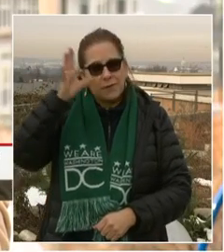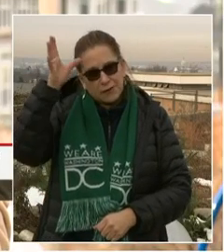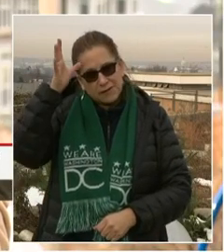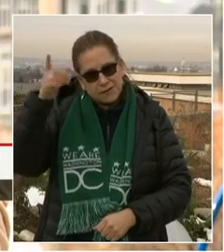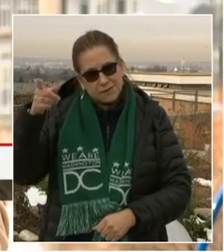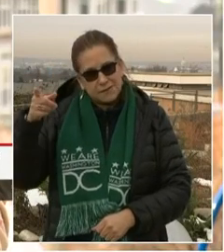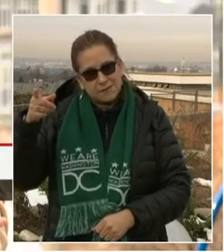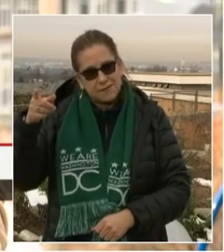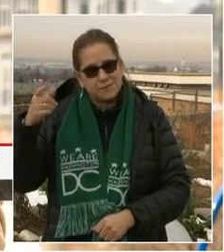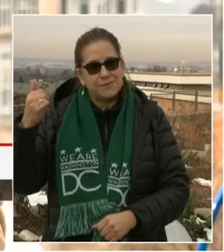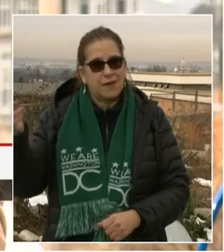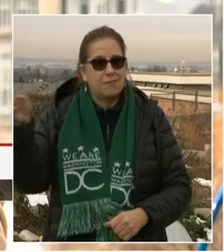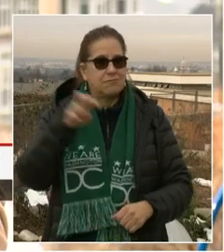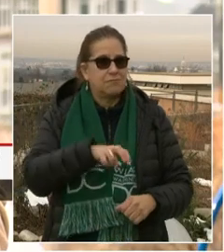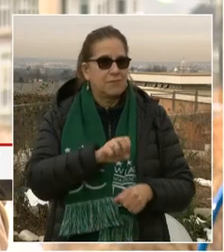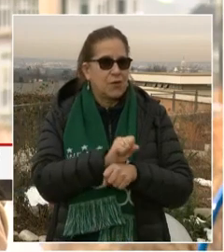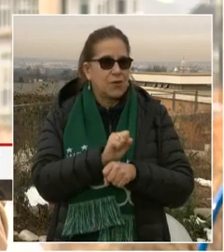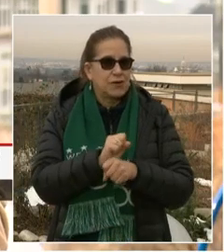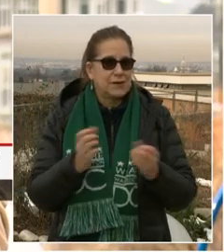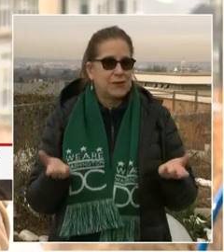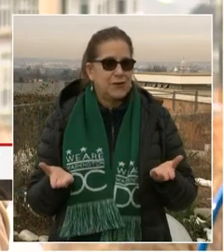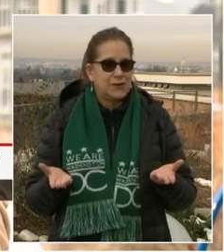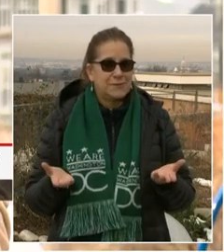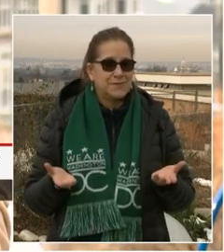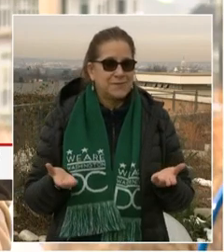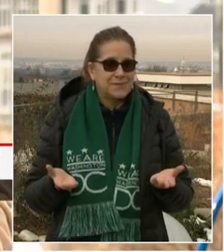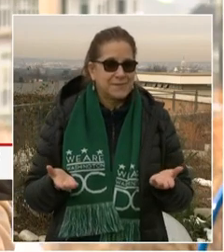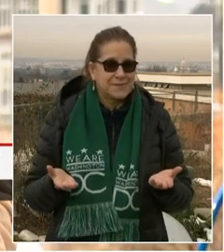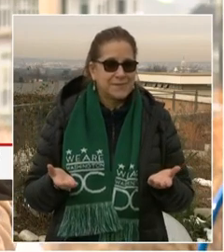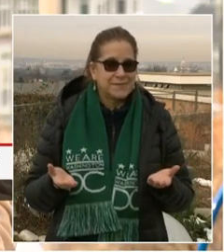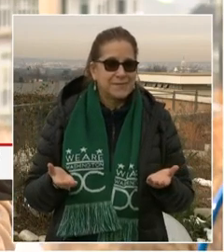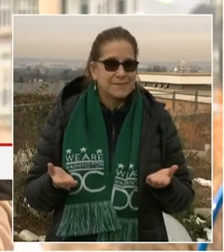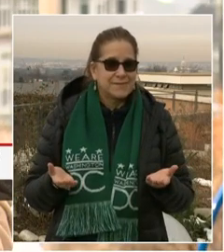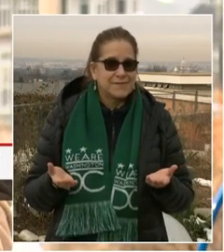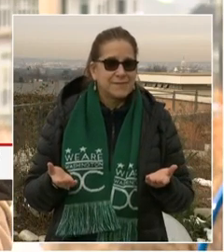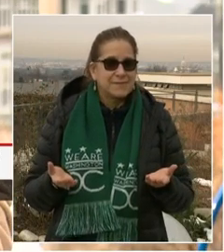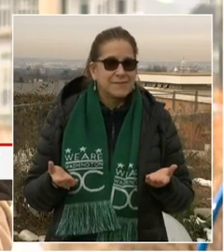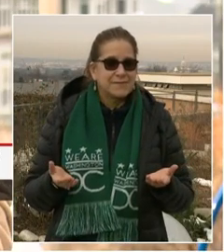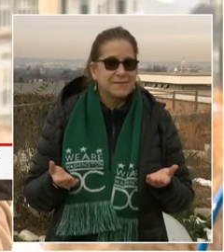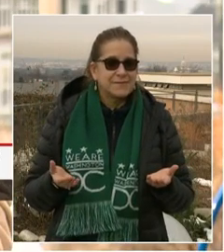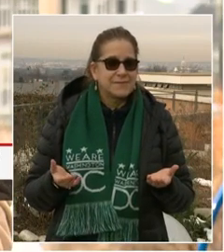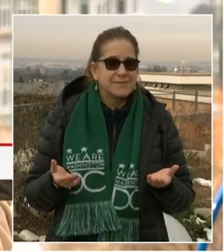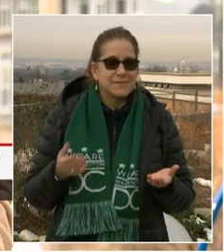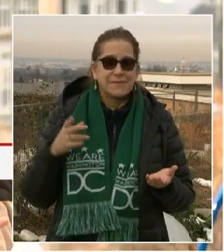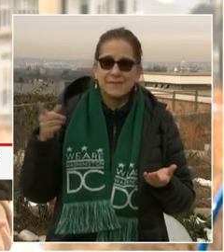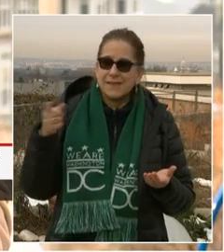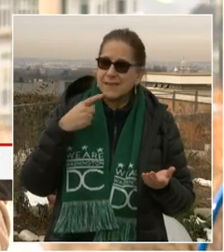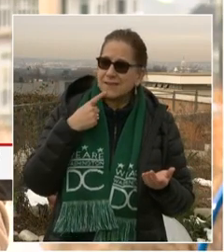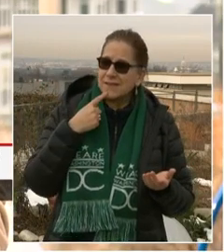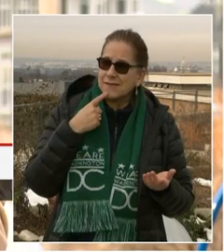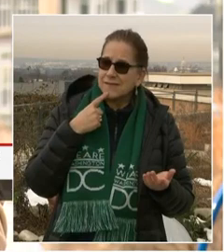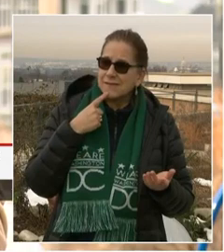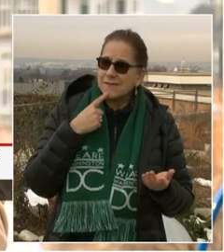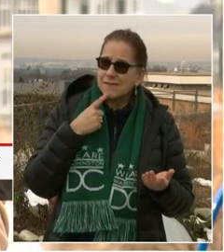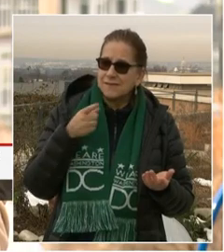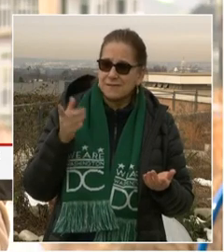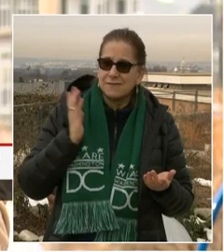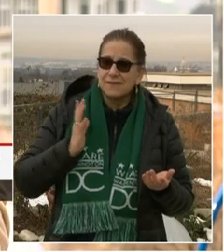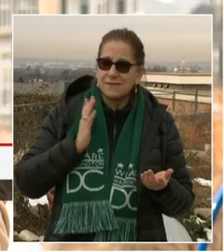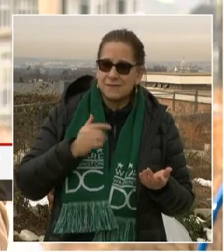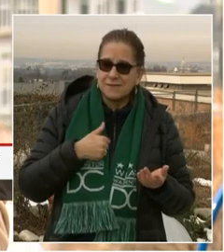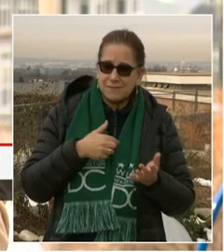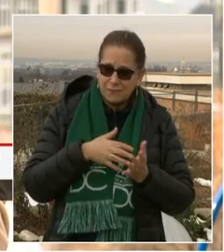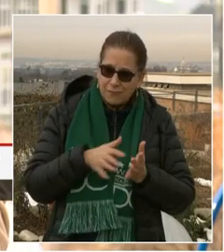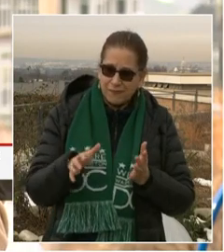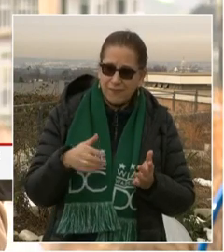with no means of financial assistance, it was rough on me as a single mom with 2 children. Martha's Table stepped in and was able